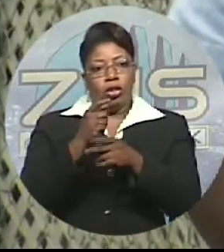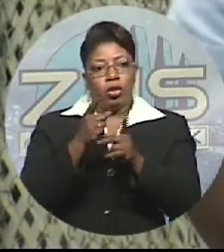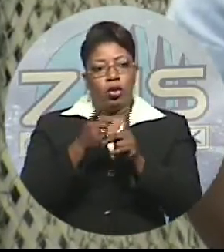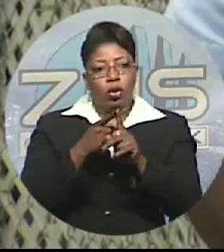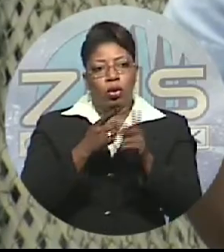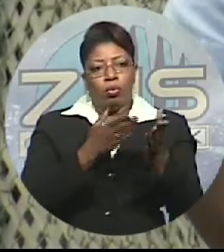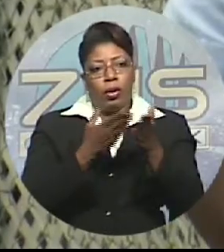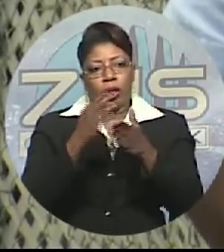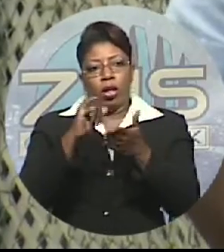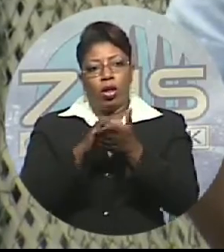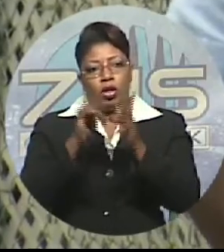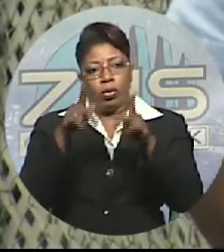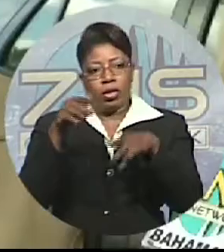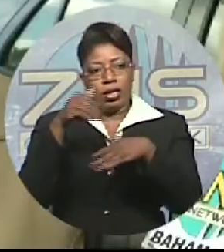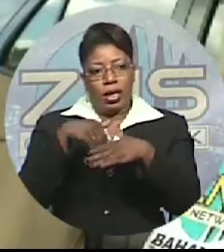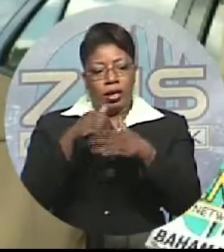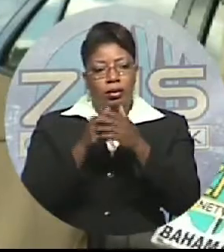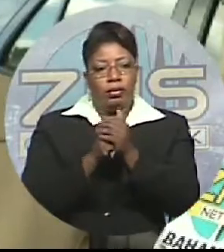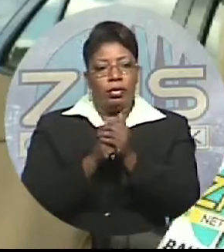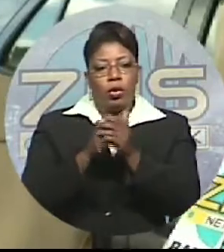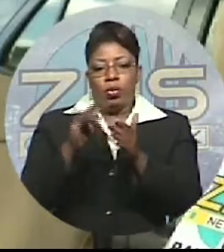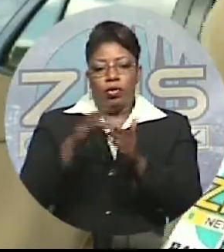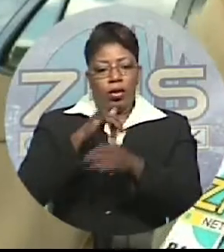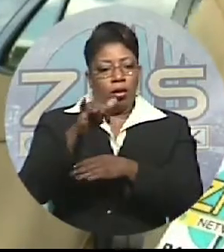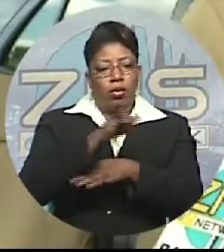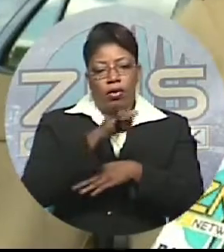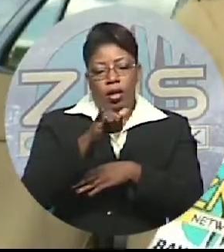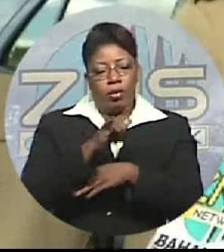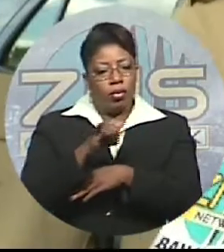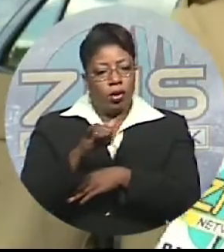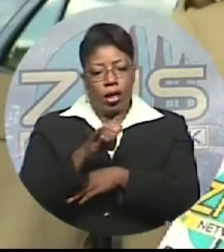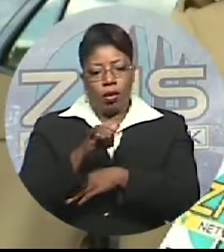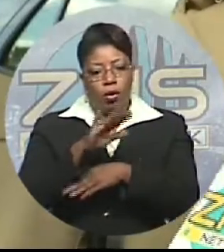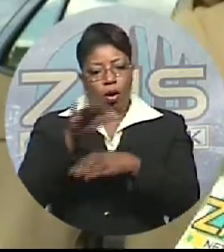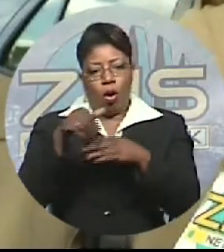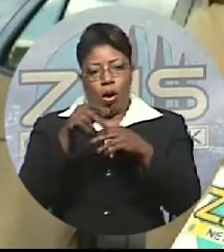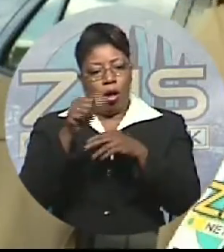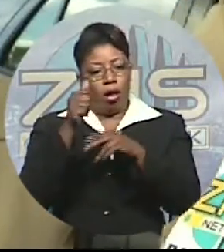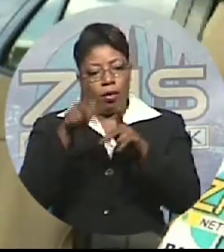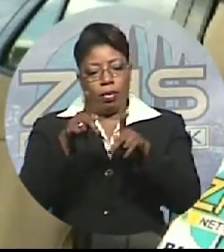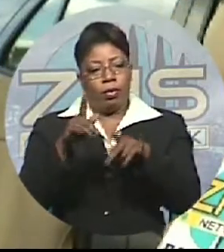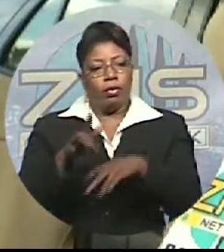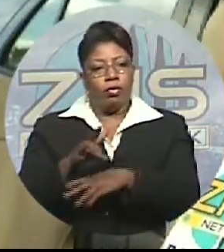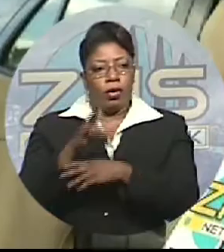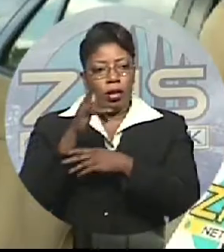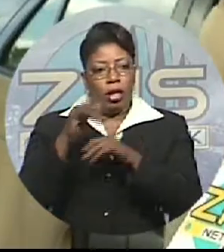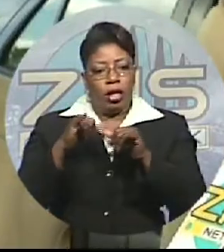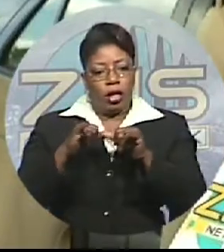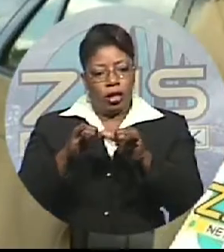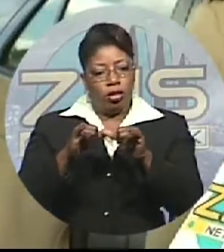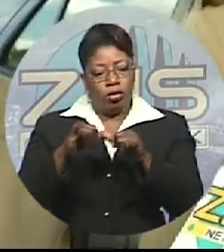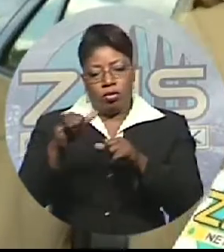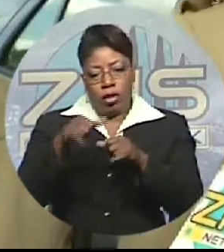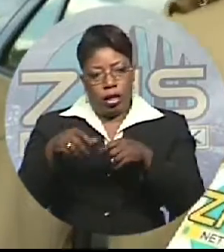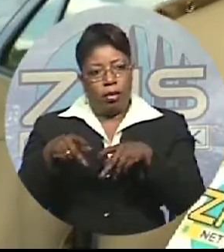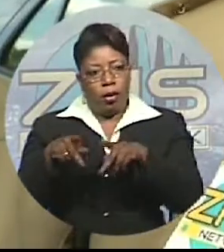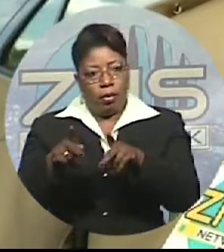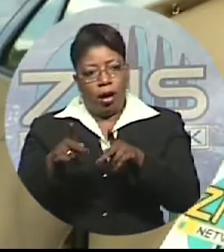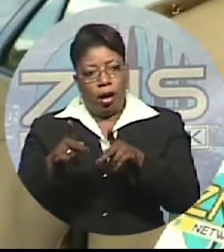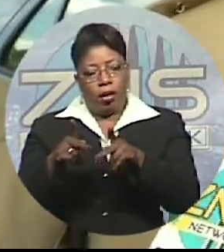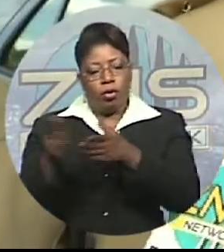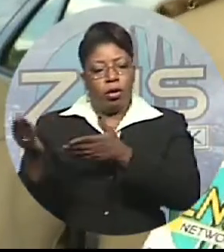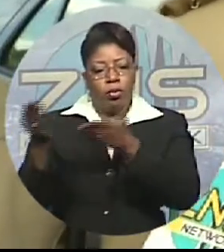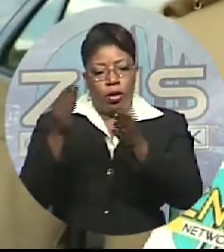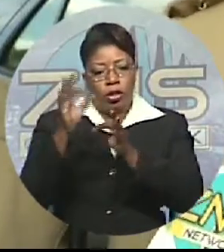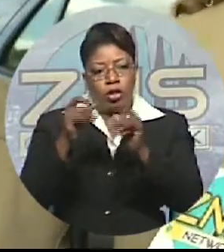bring them in. We feel the same pain that everybody feels. So we believe that if we continue along this trajectory, continue along this path, we will bring justice